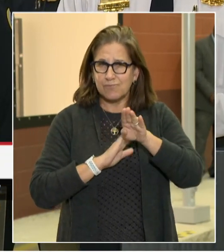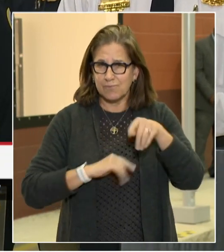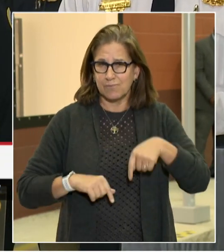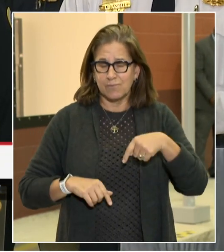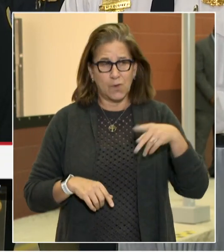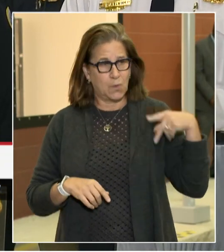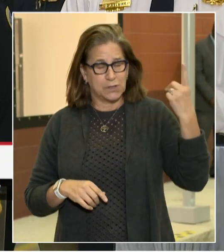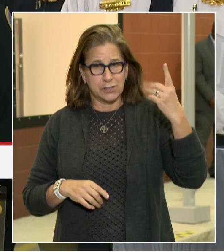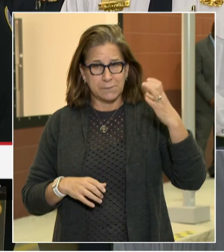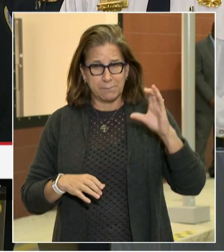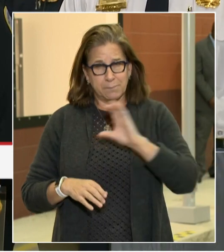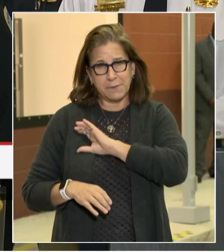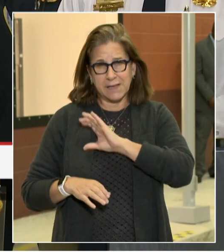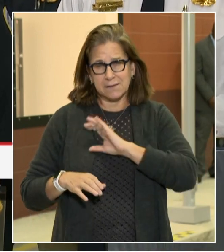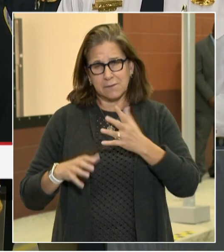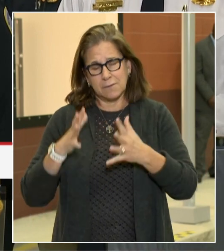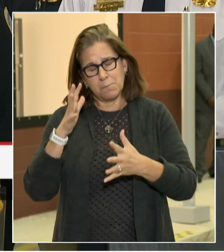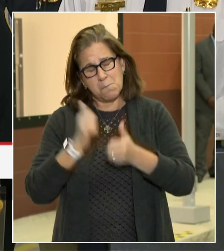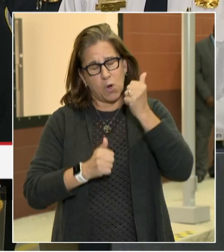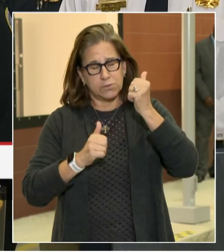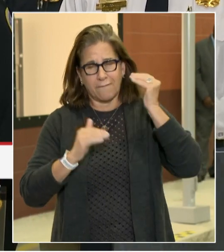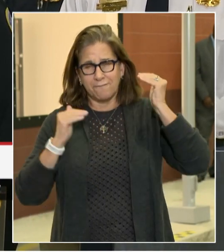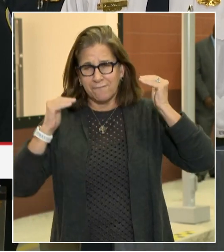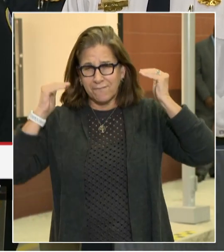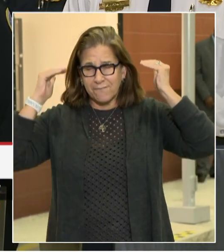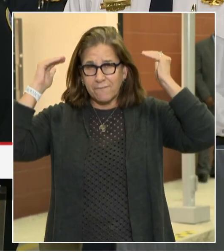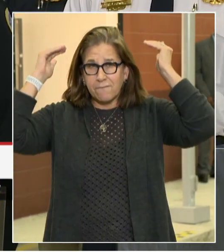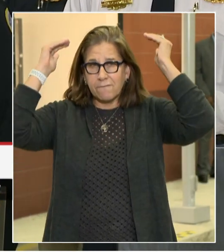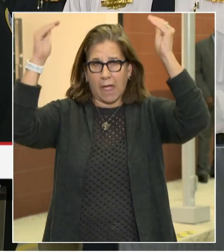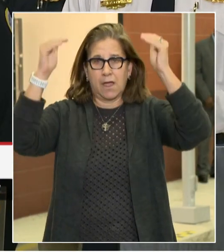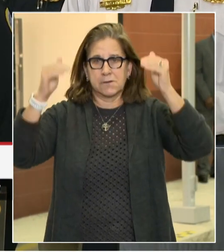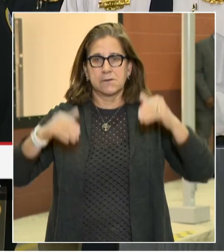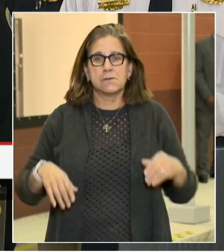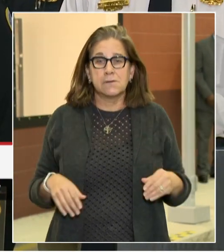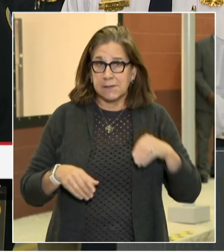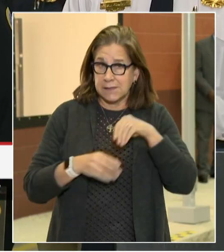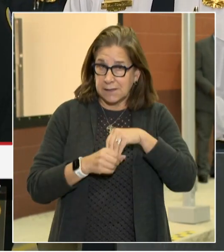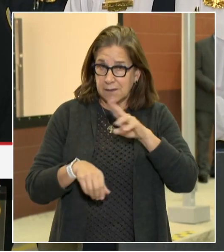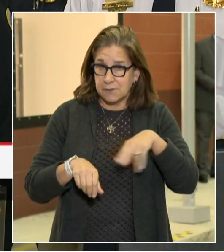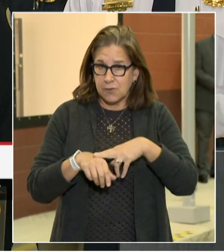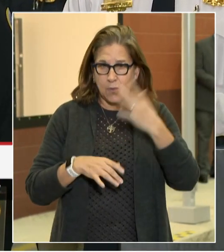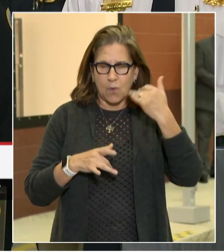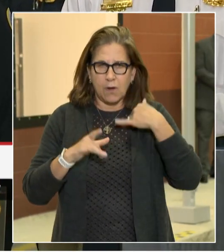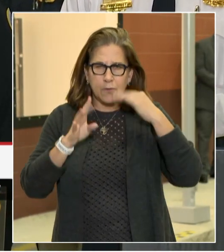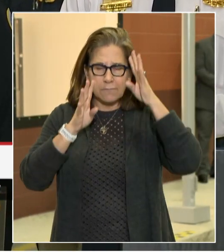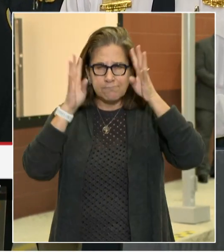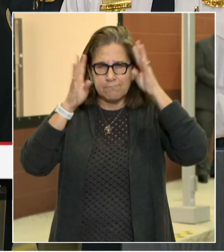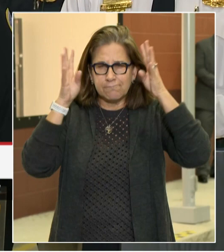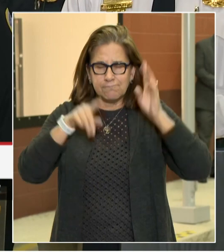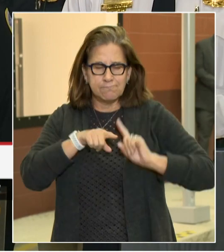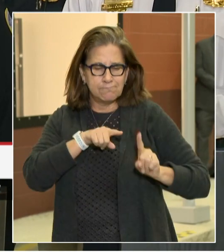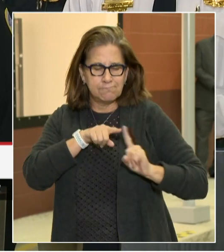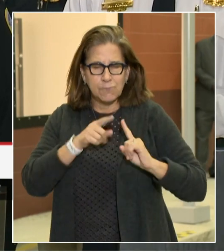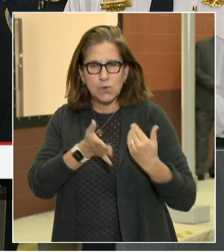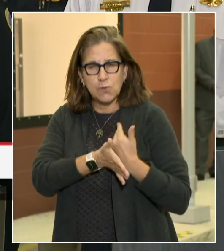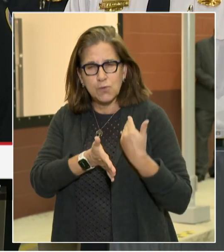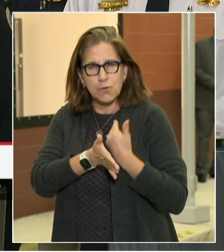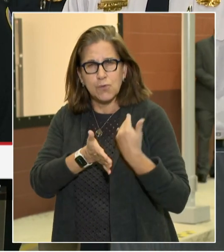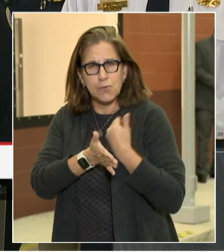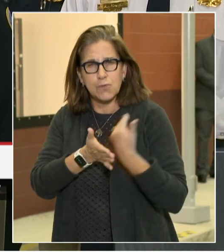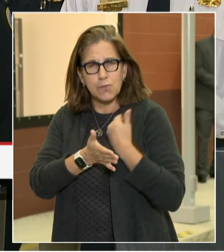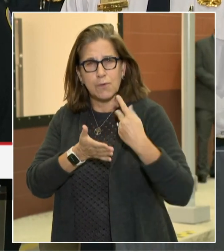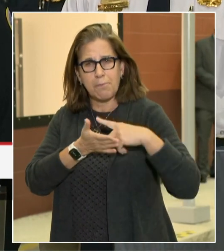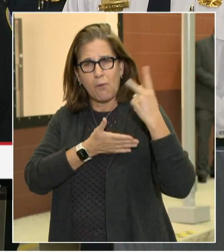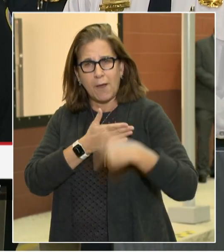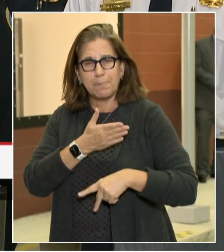leaning into innovation. This is not a department that's stuck in its ways or unwilling to try new